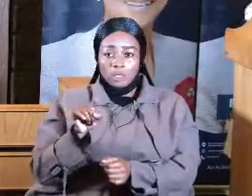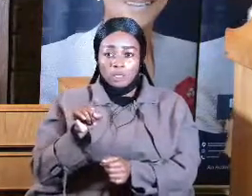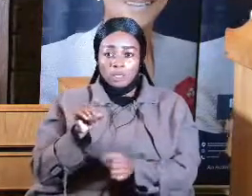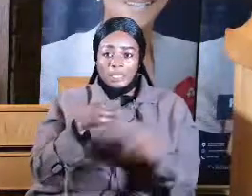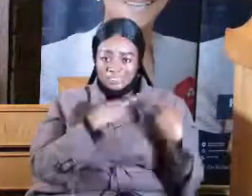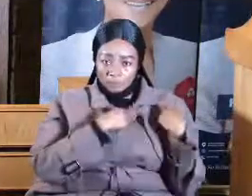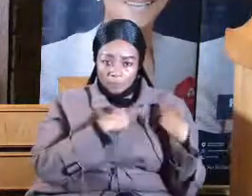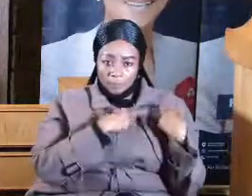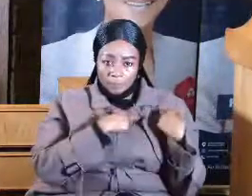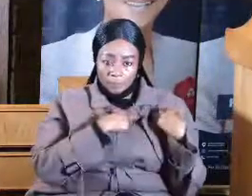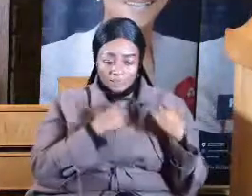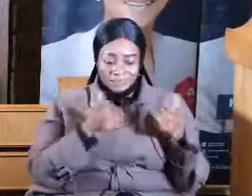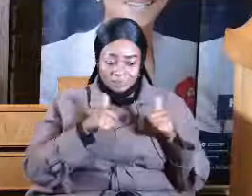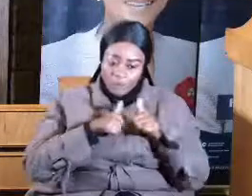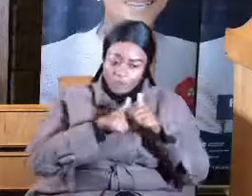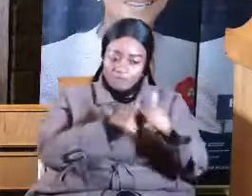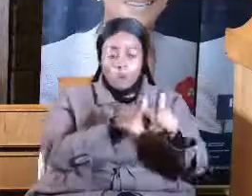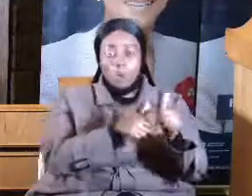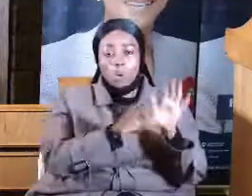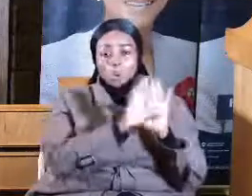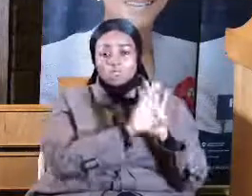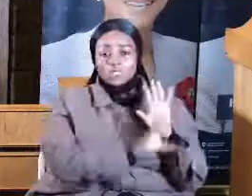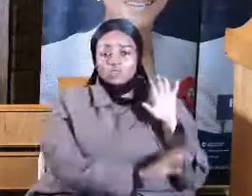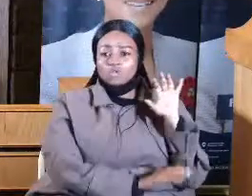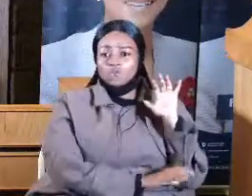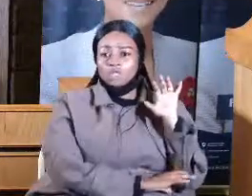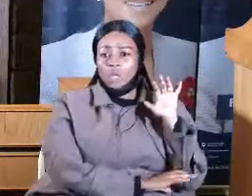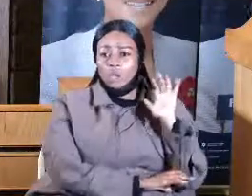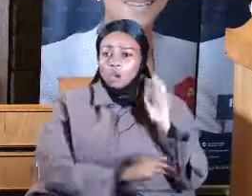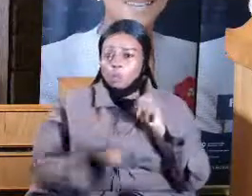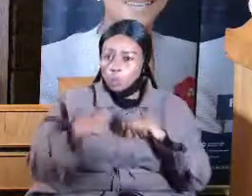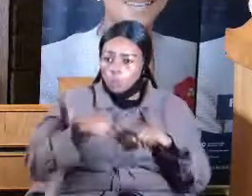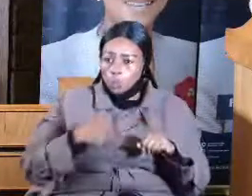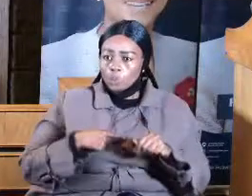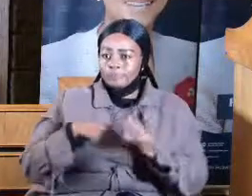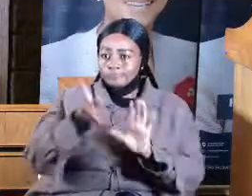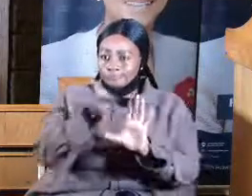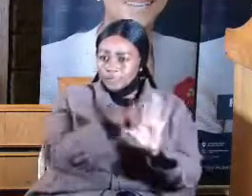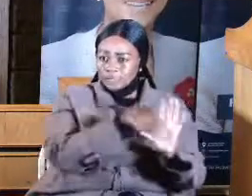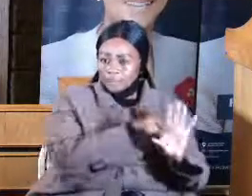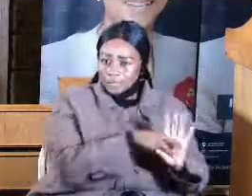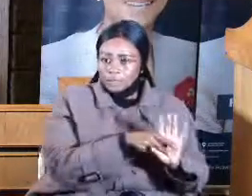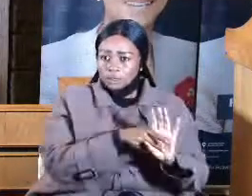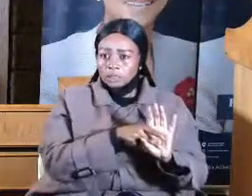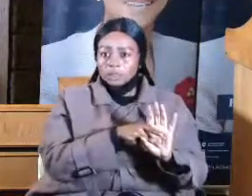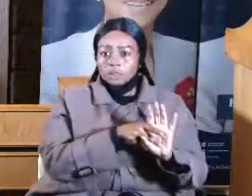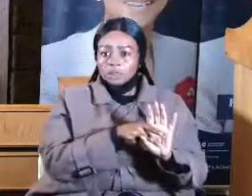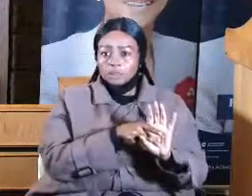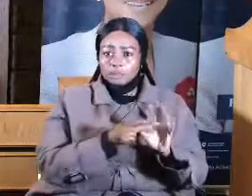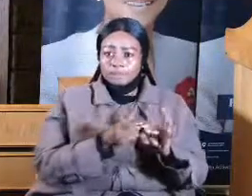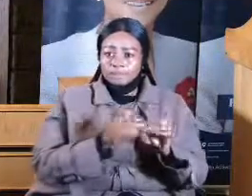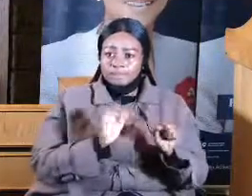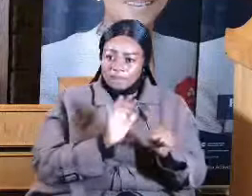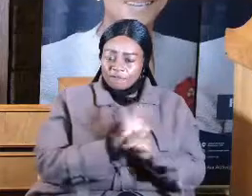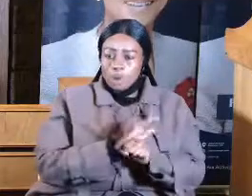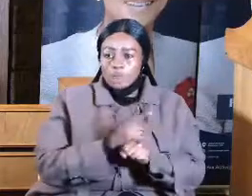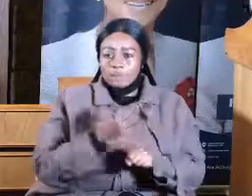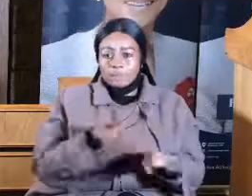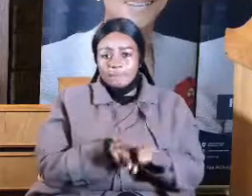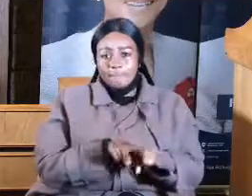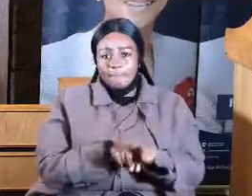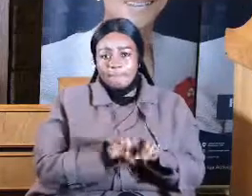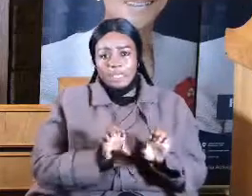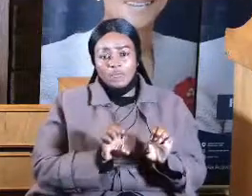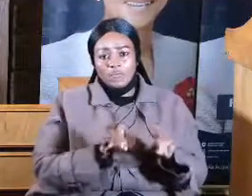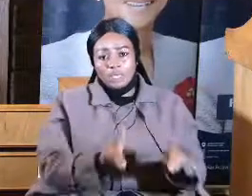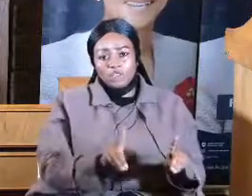by the Constitution, that we engage in public participation and education. That